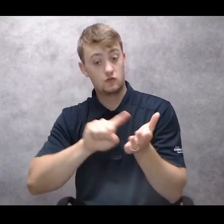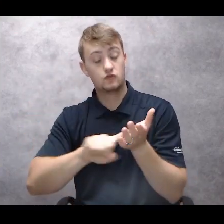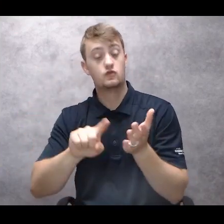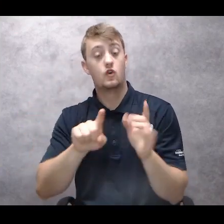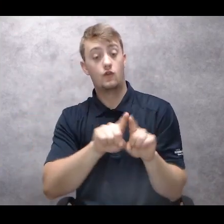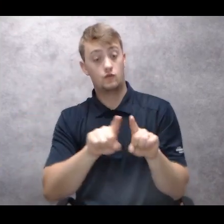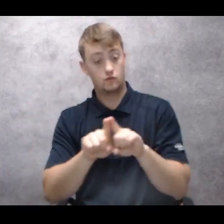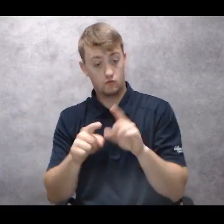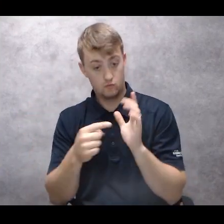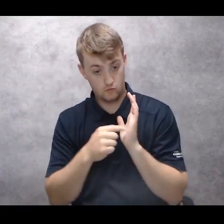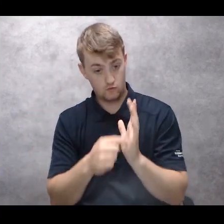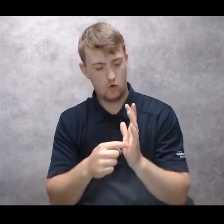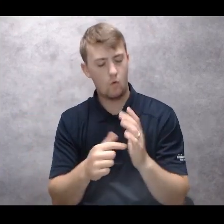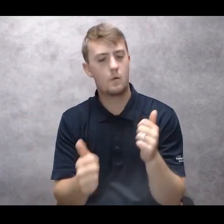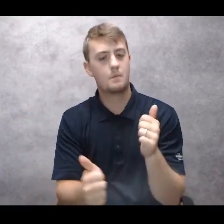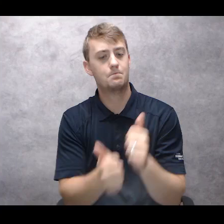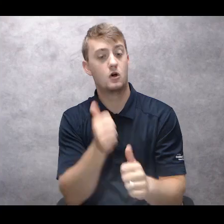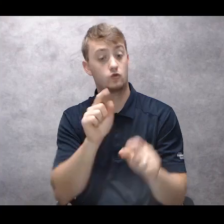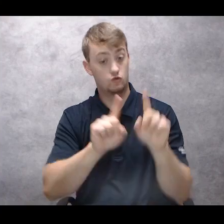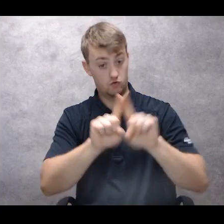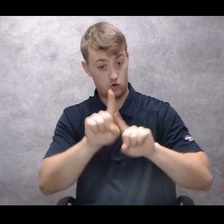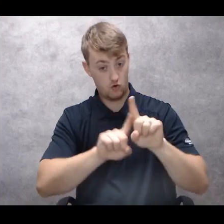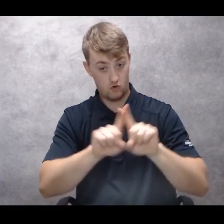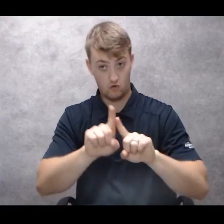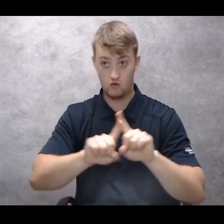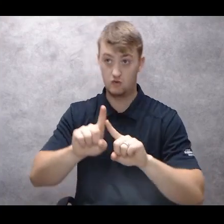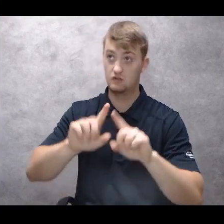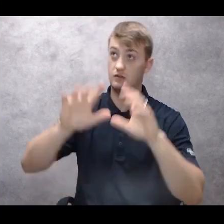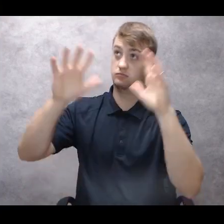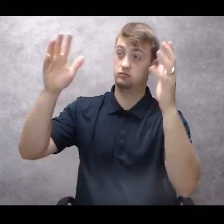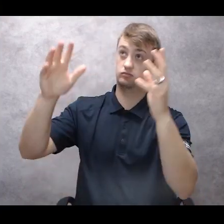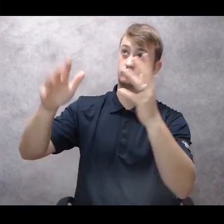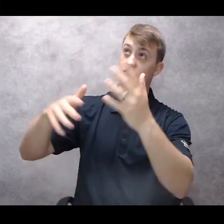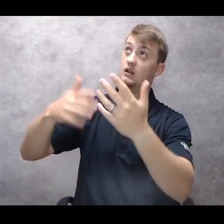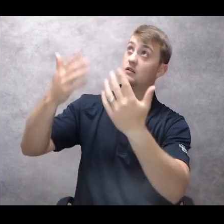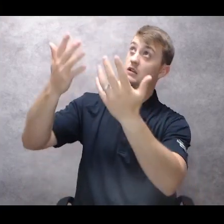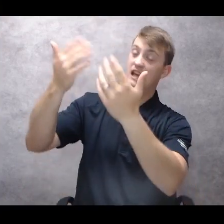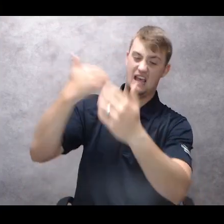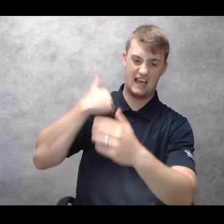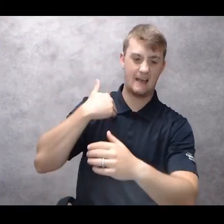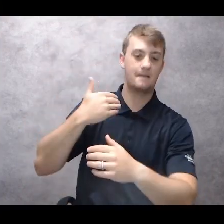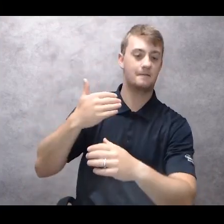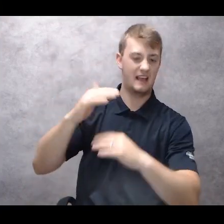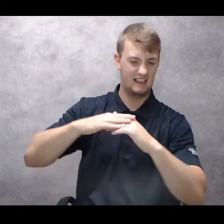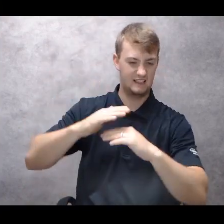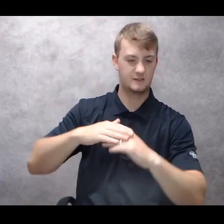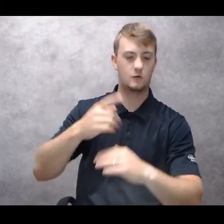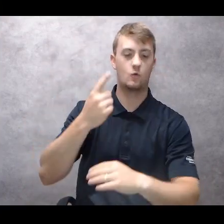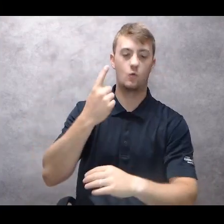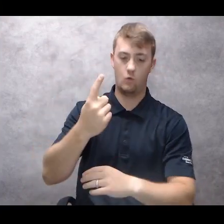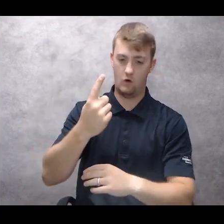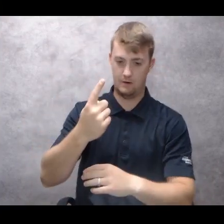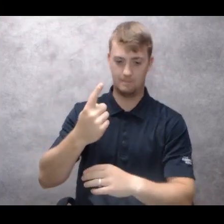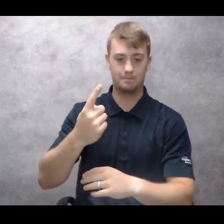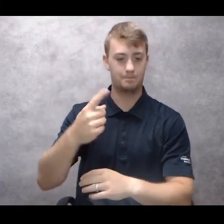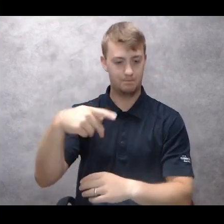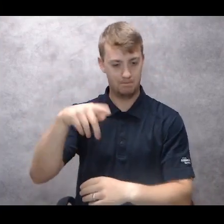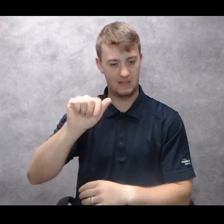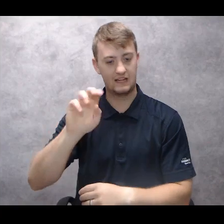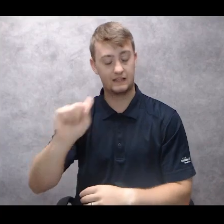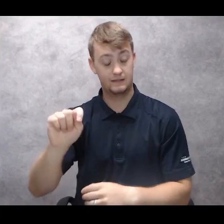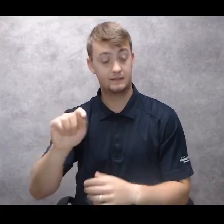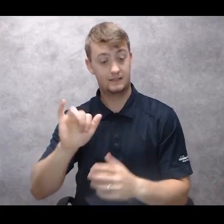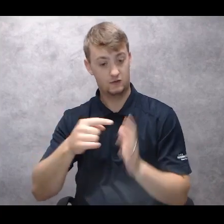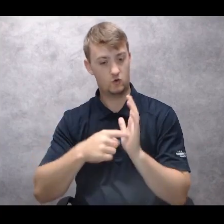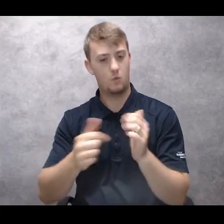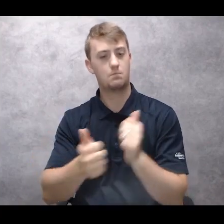research also shows that most stars in our galaxy have at least one planet. This suggests that the